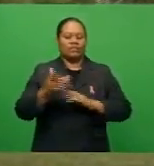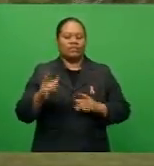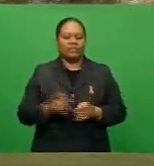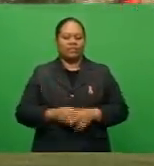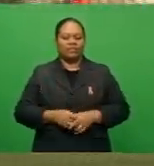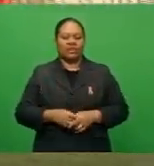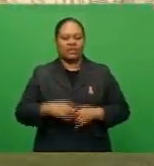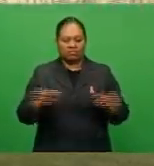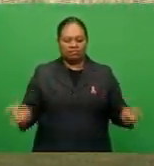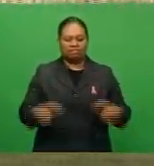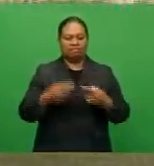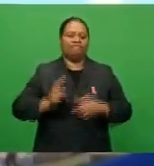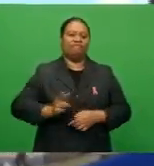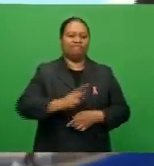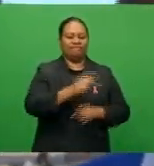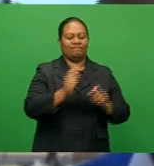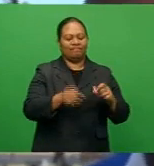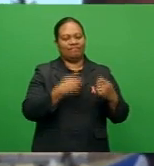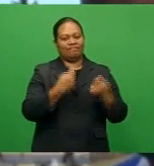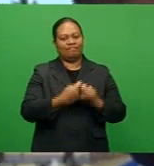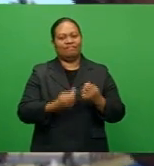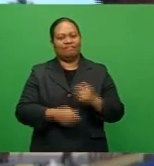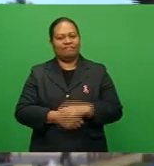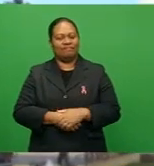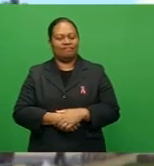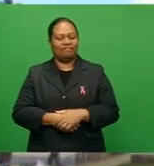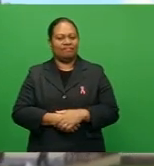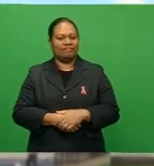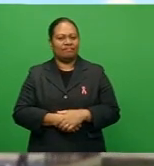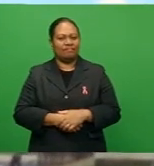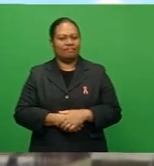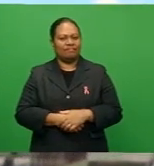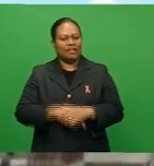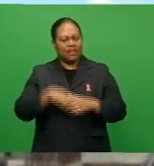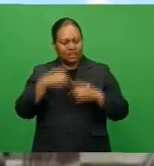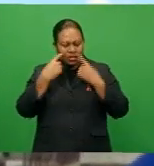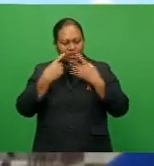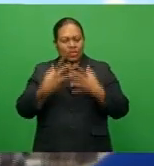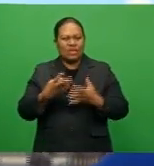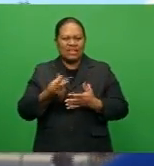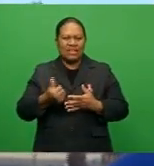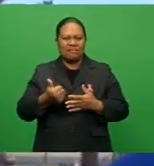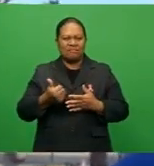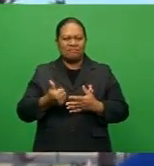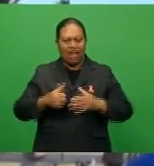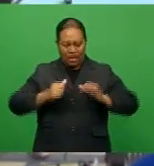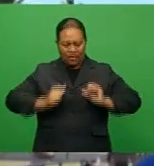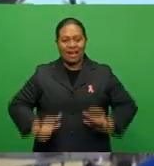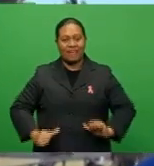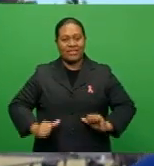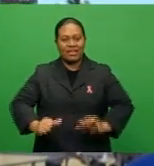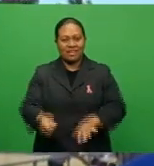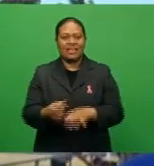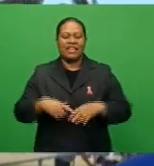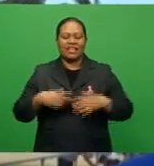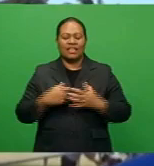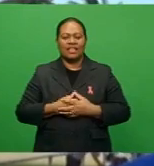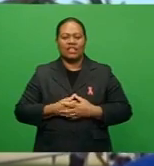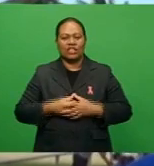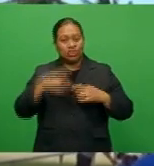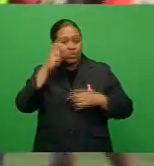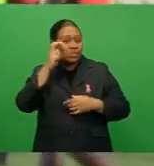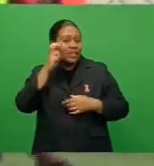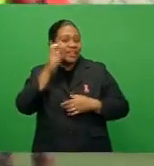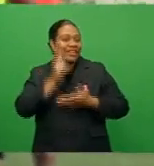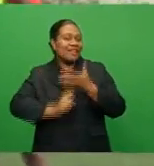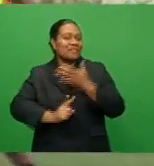clinical Rewa side. We just did some recovery training and focusing on giving